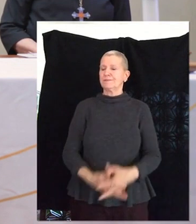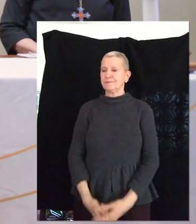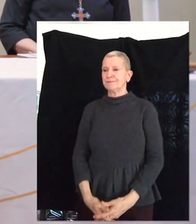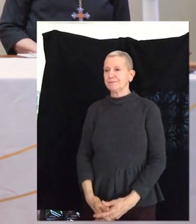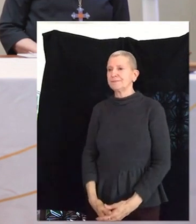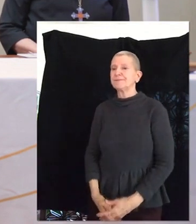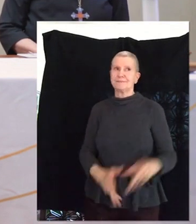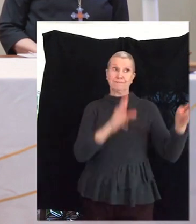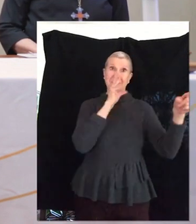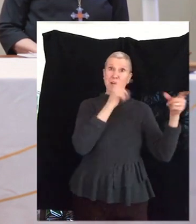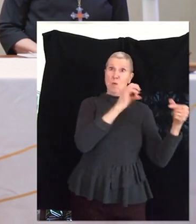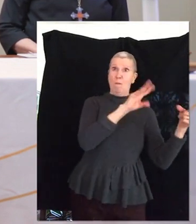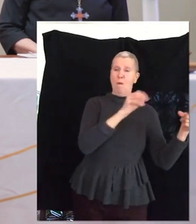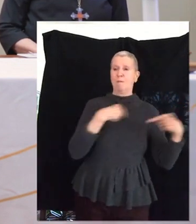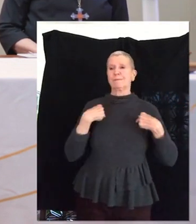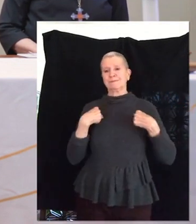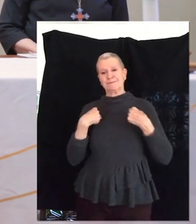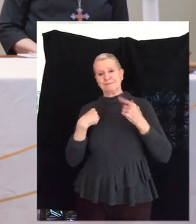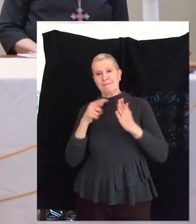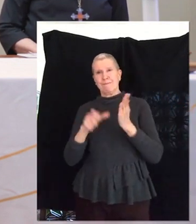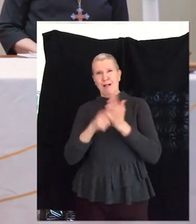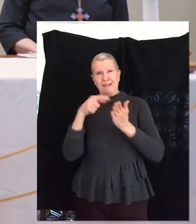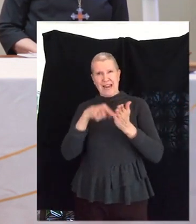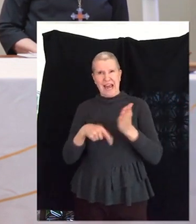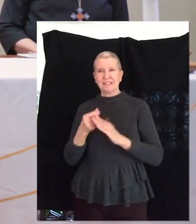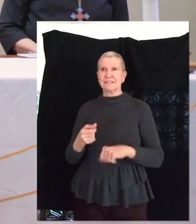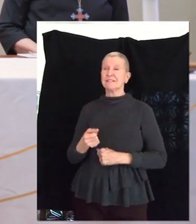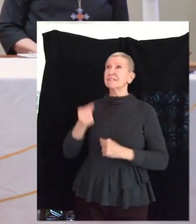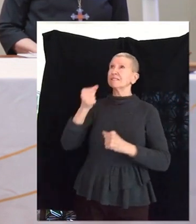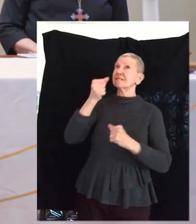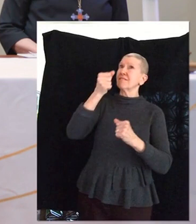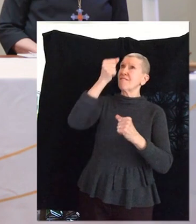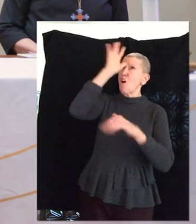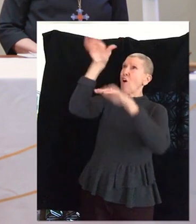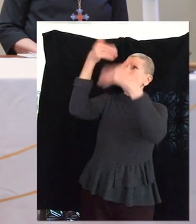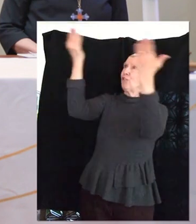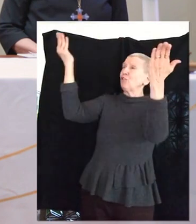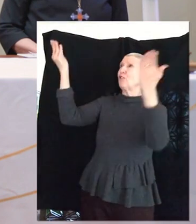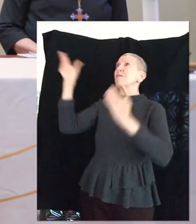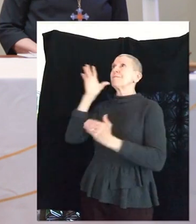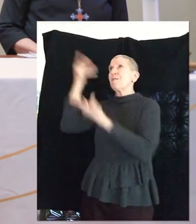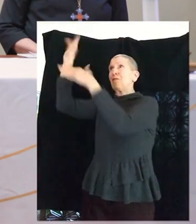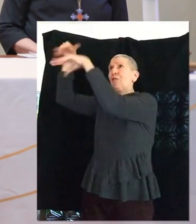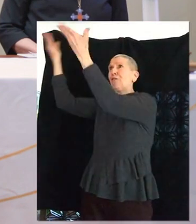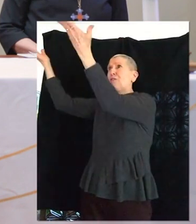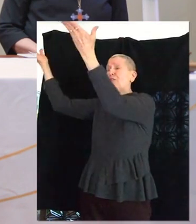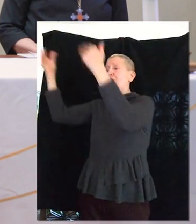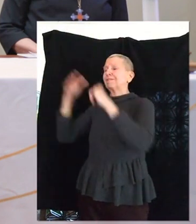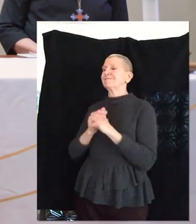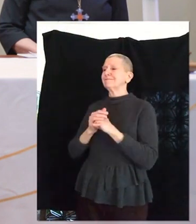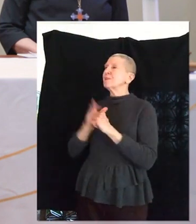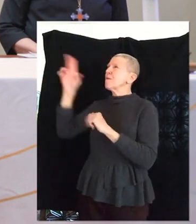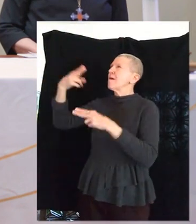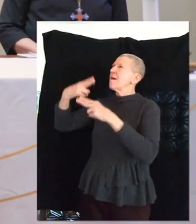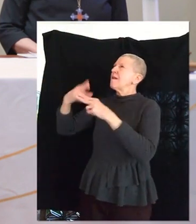Ya Abba Kenya, Waqarra kan jiraatu. Makaan kee haa qulqullaa'u. Mootummaan